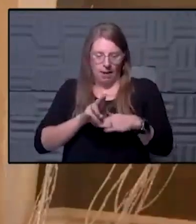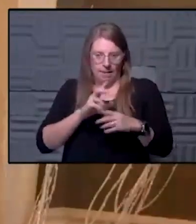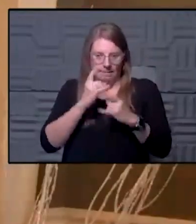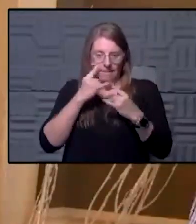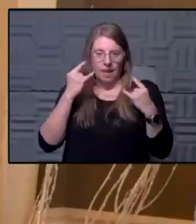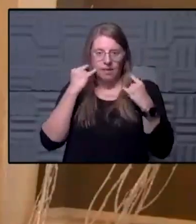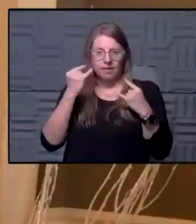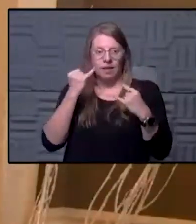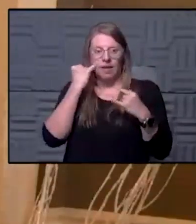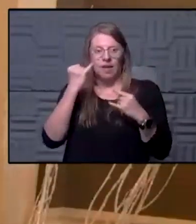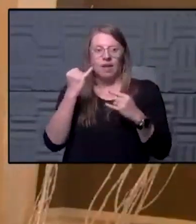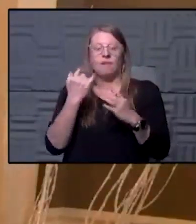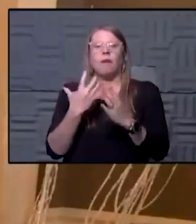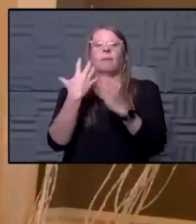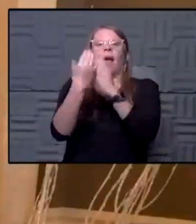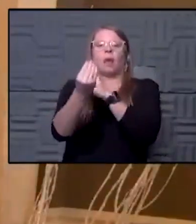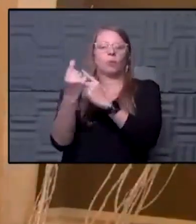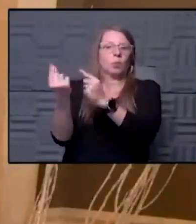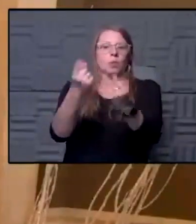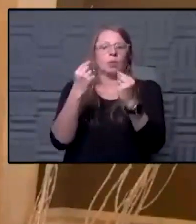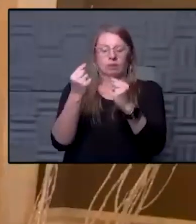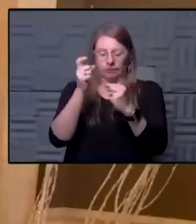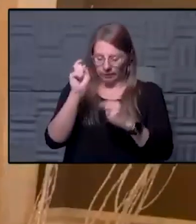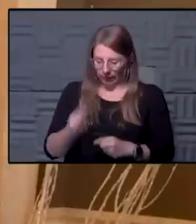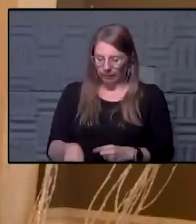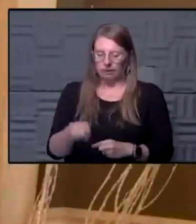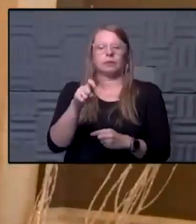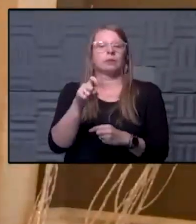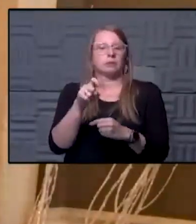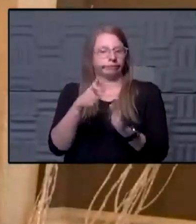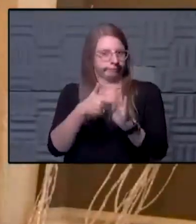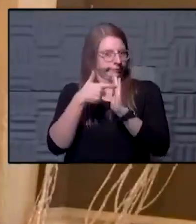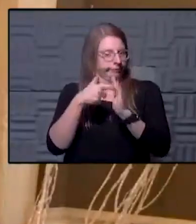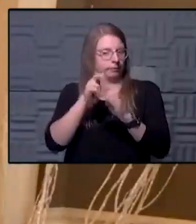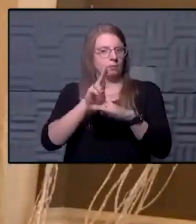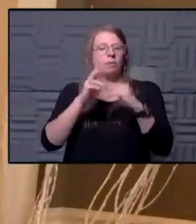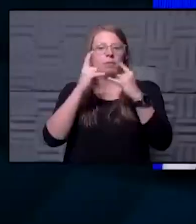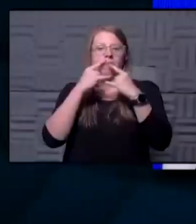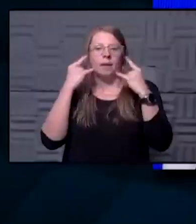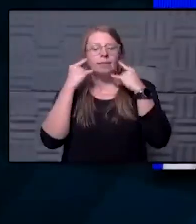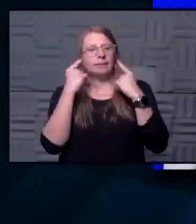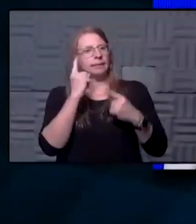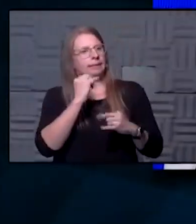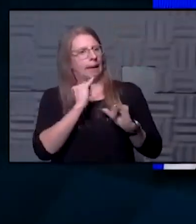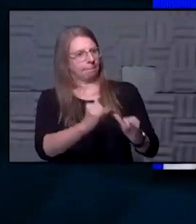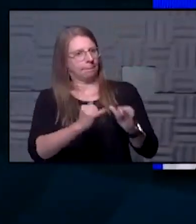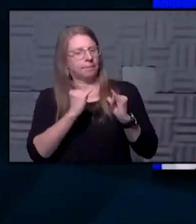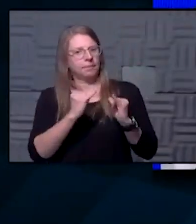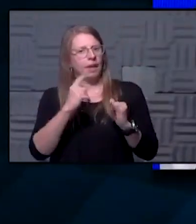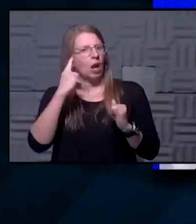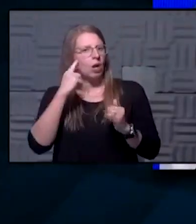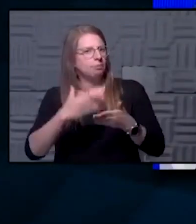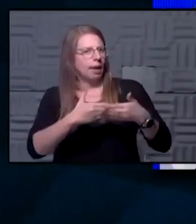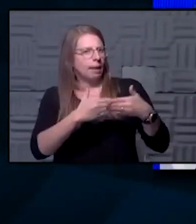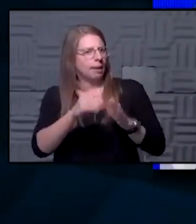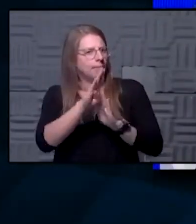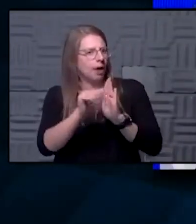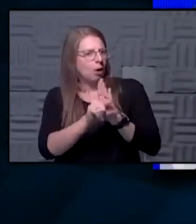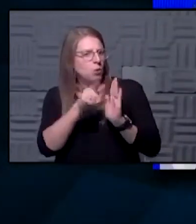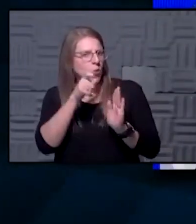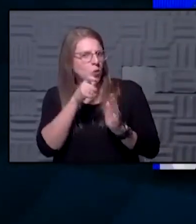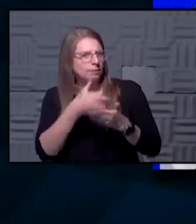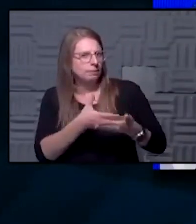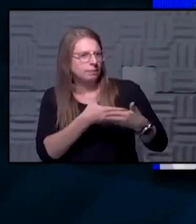in public, absolutely. Yeah, I'm right there with you. That's exactly it, I think. Now, I heard a little baby in the background. Whose